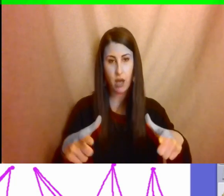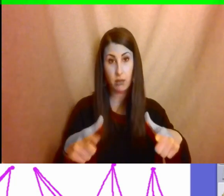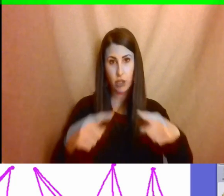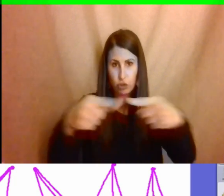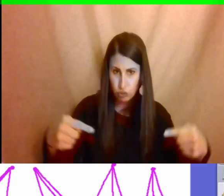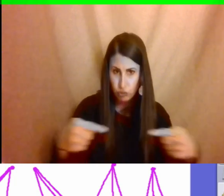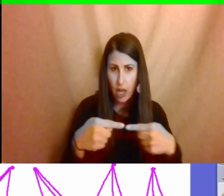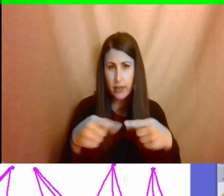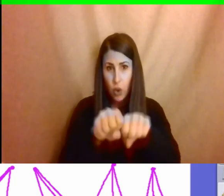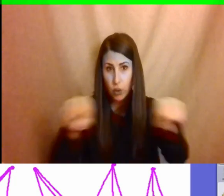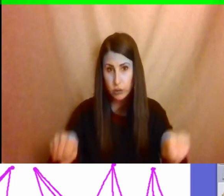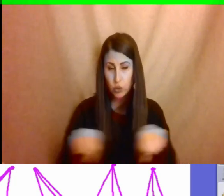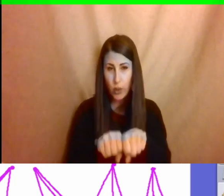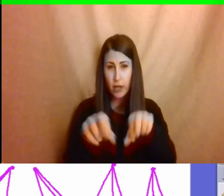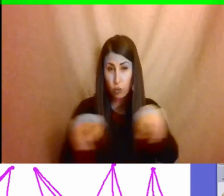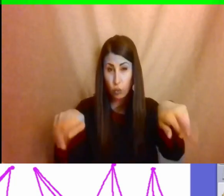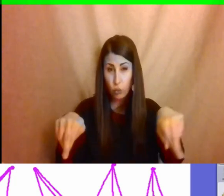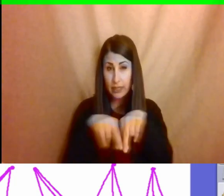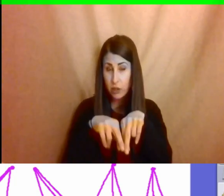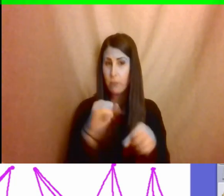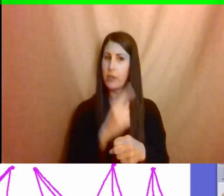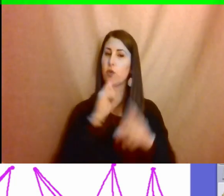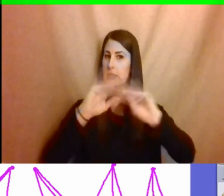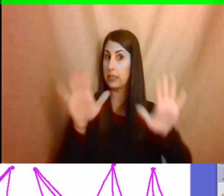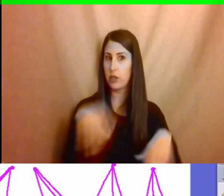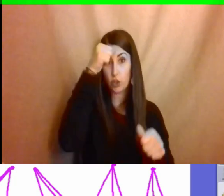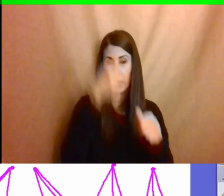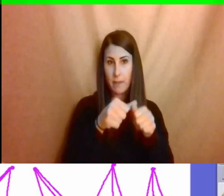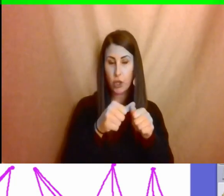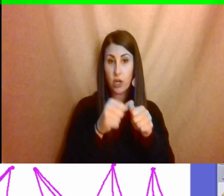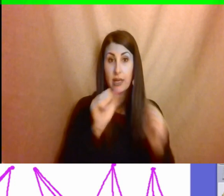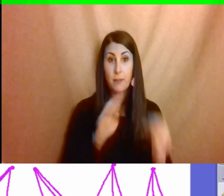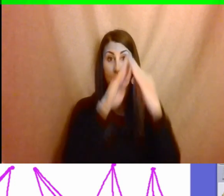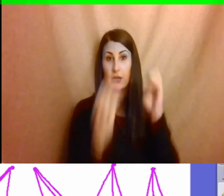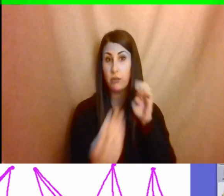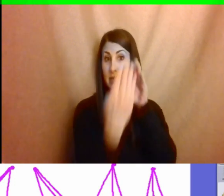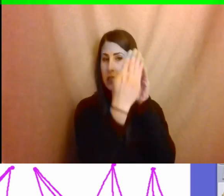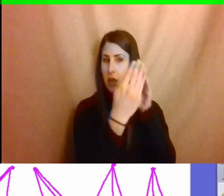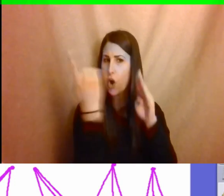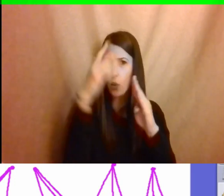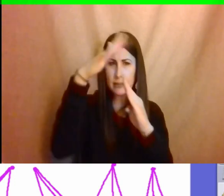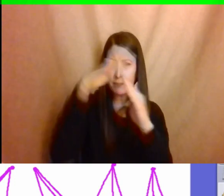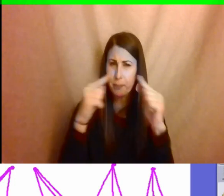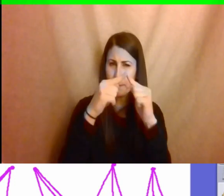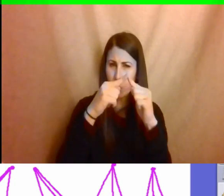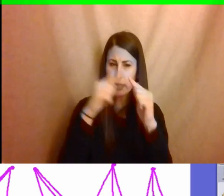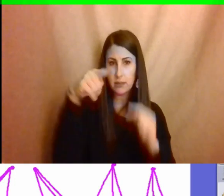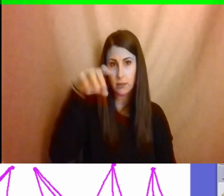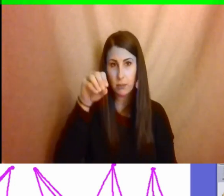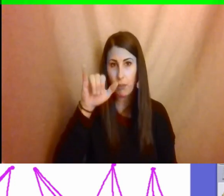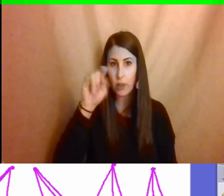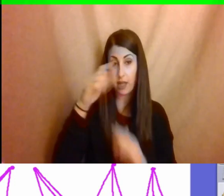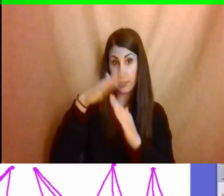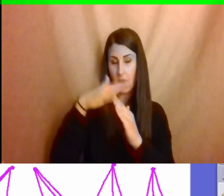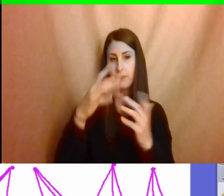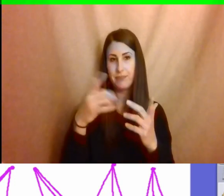to a point. Think of the pyramids in Egypt. Right? They come up to a point. But it's called a triangular pyramid because the shape on the bottom is